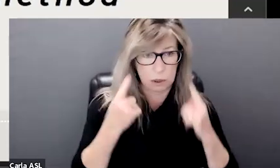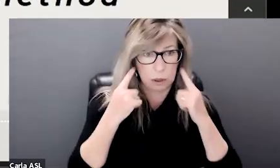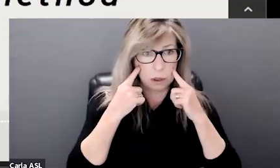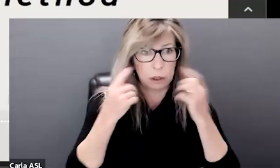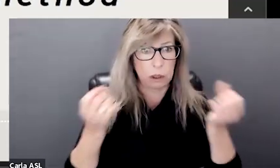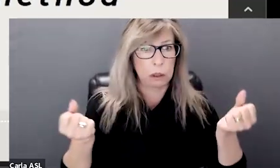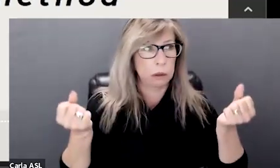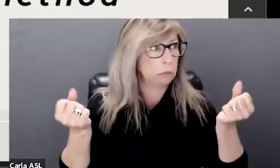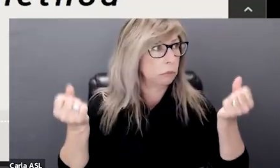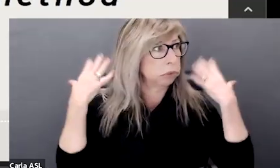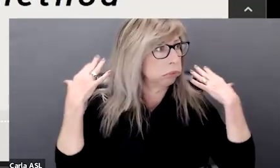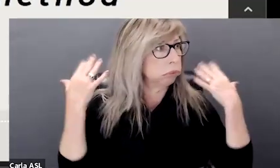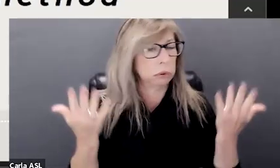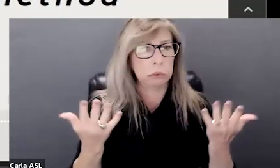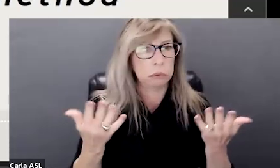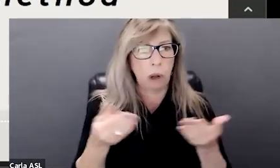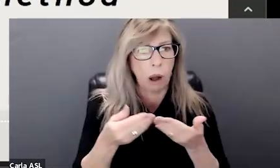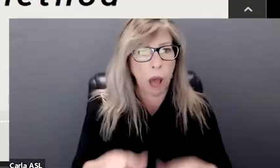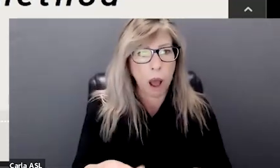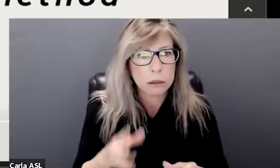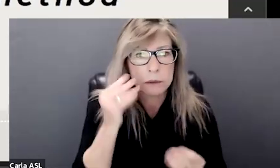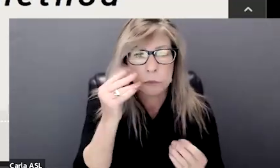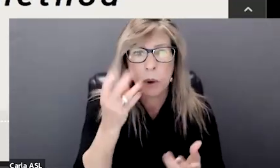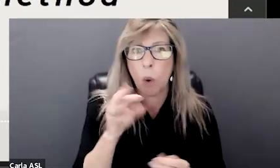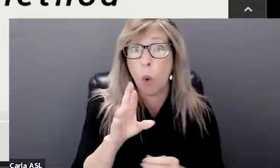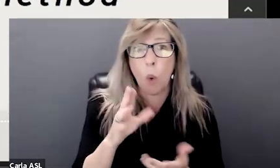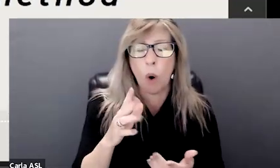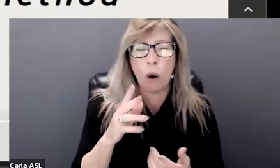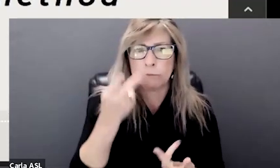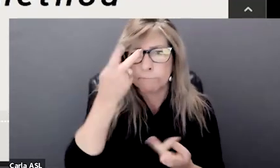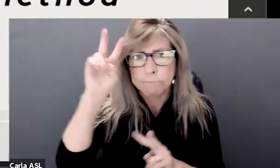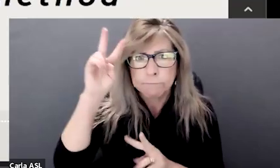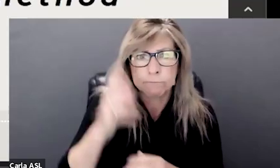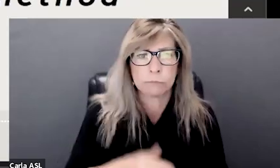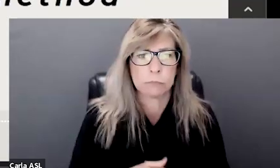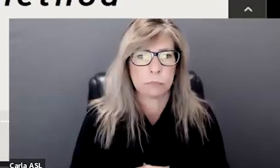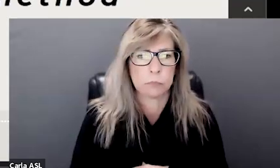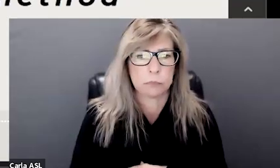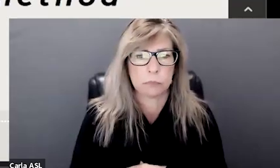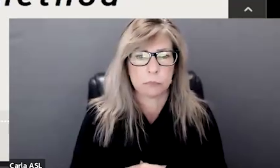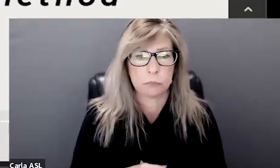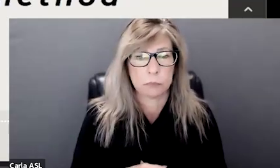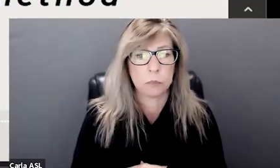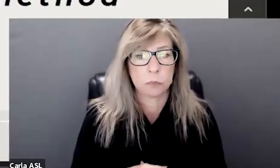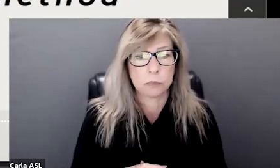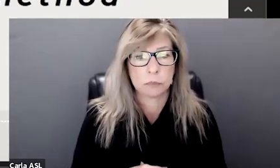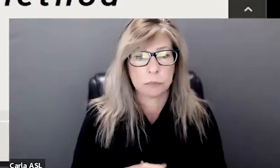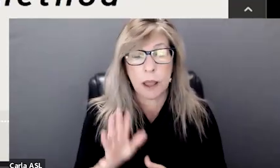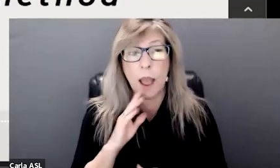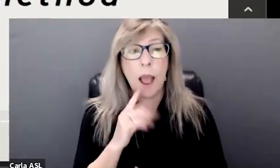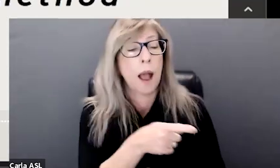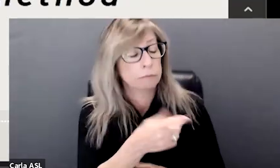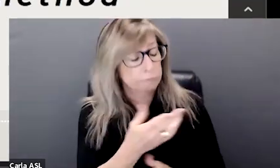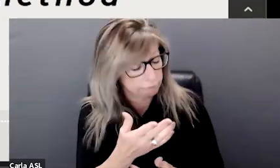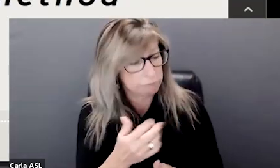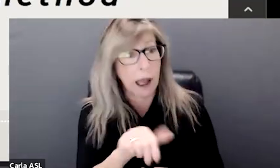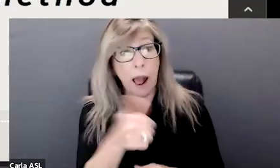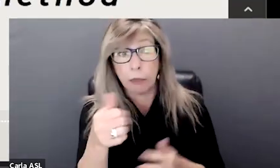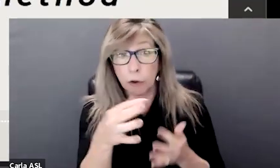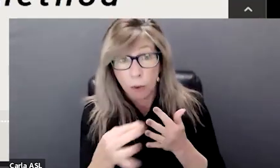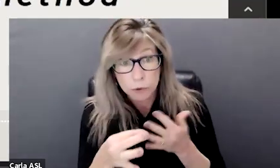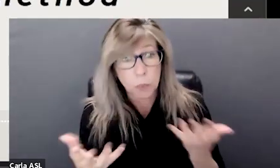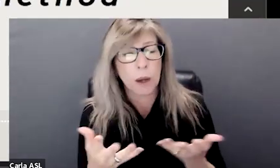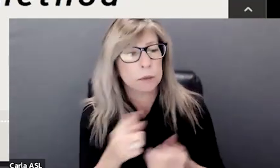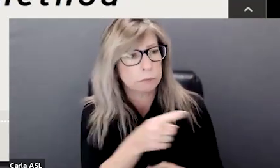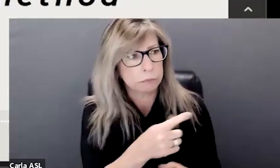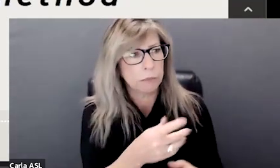information can sort of be lost or misconstrued. Demonstration that they can perform the skills required instead of talking about them. Sure, yeah, instead of